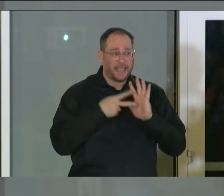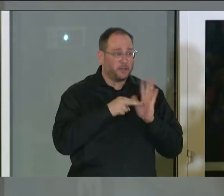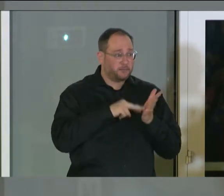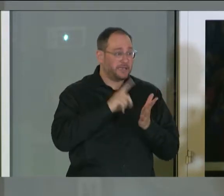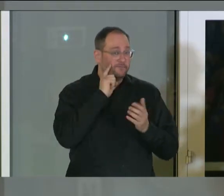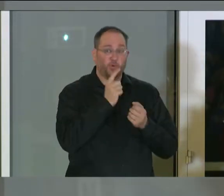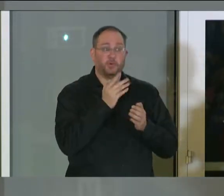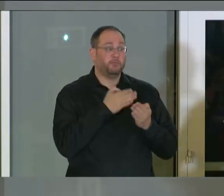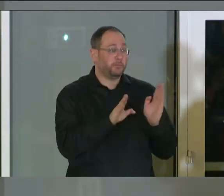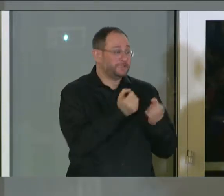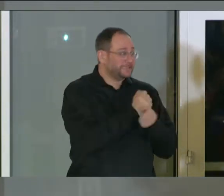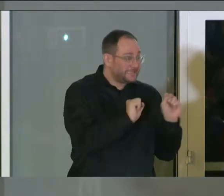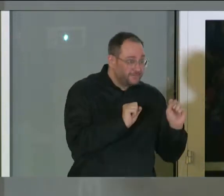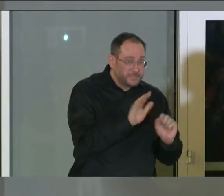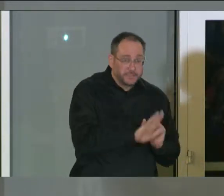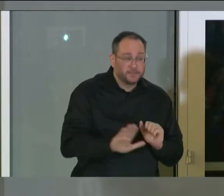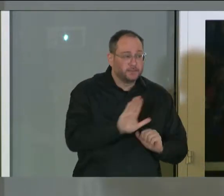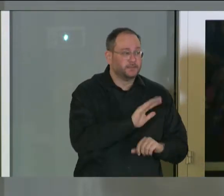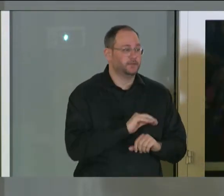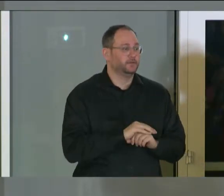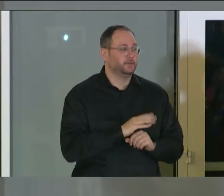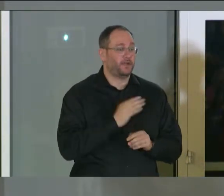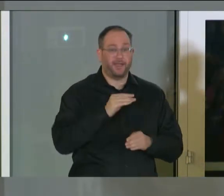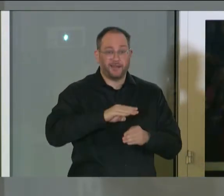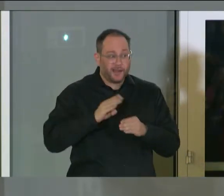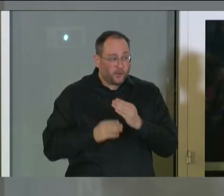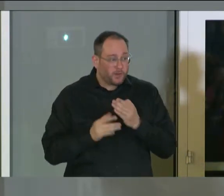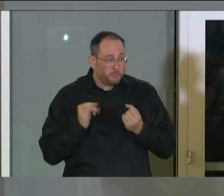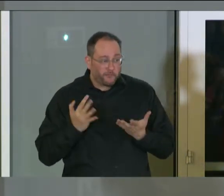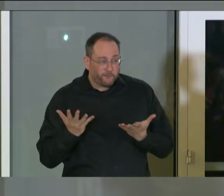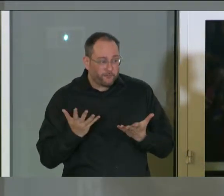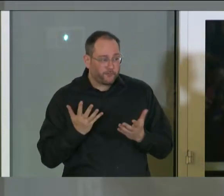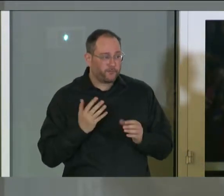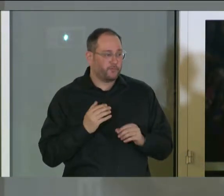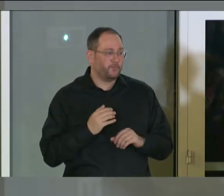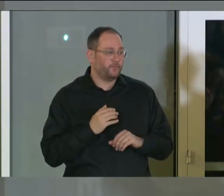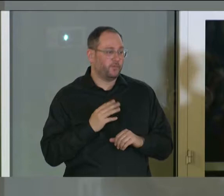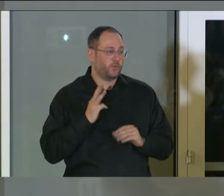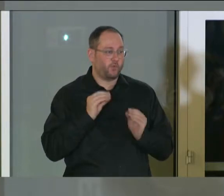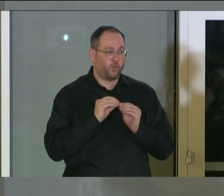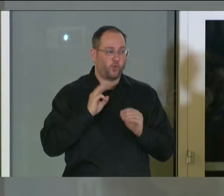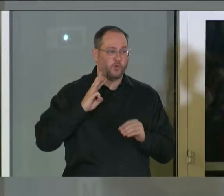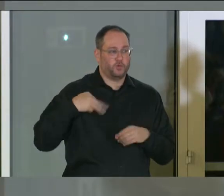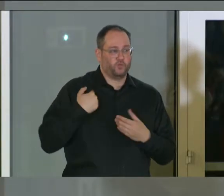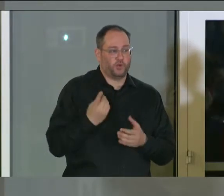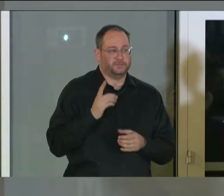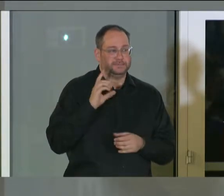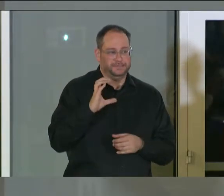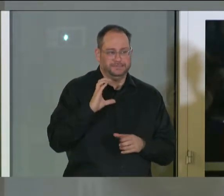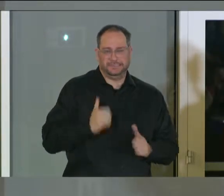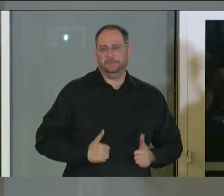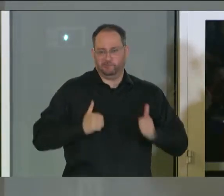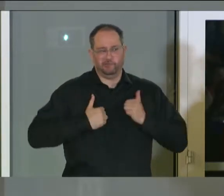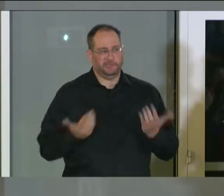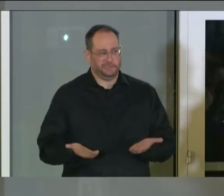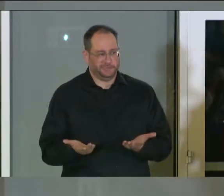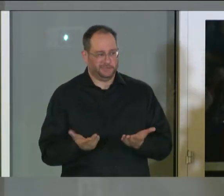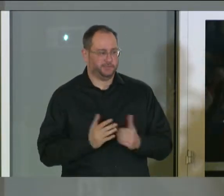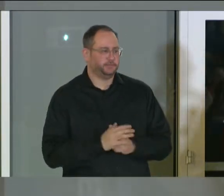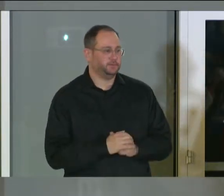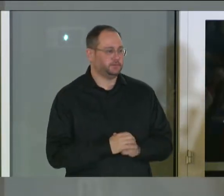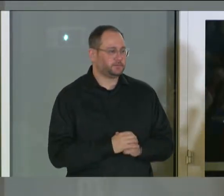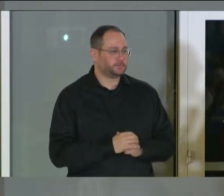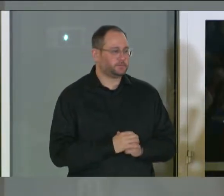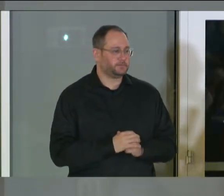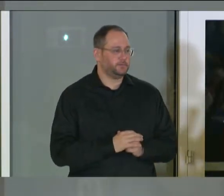outcomes, and what it means for more Washingtonians to be on the right path. So we heard you loud and clear about how we can